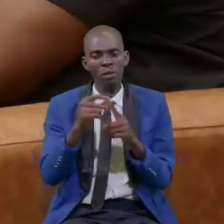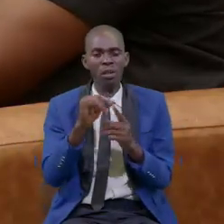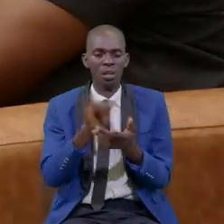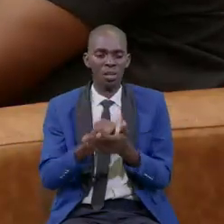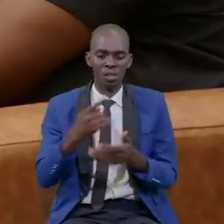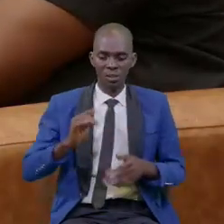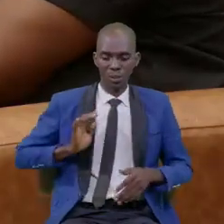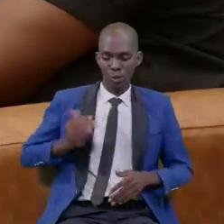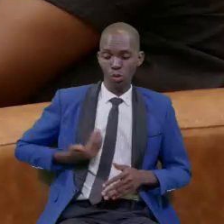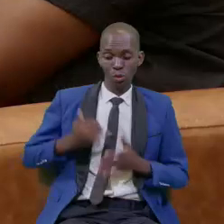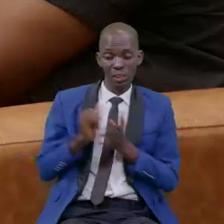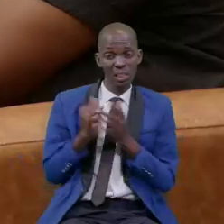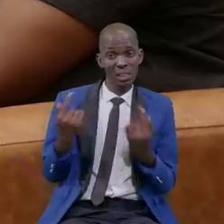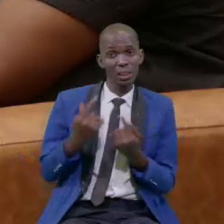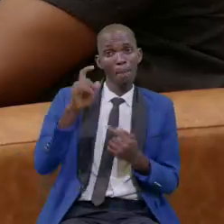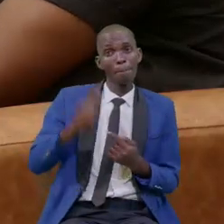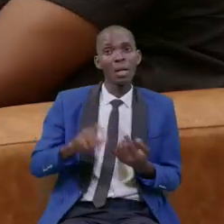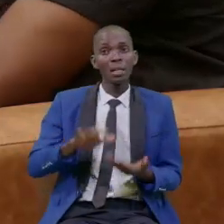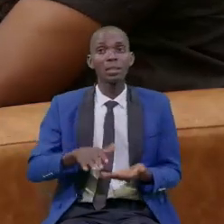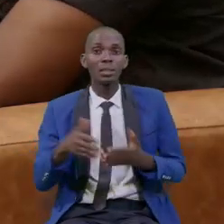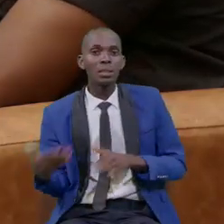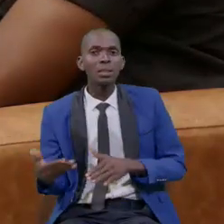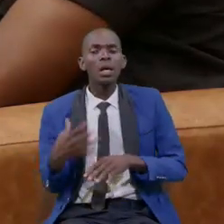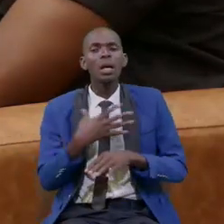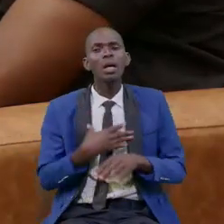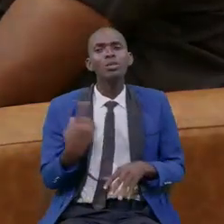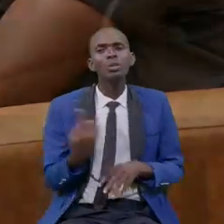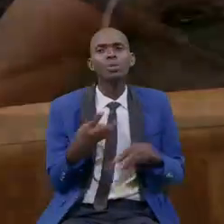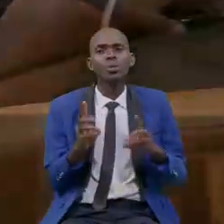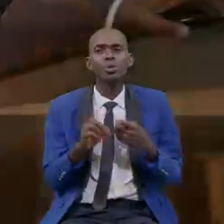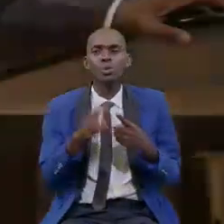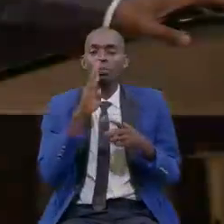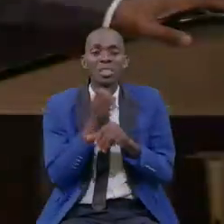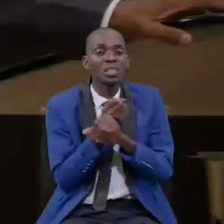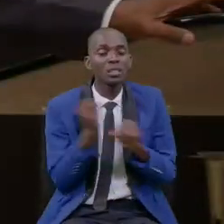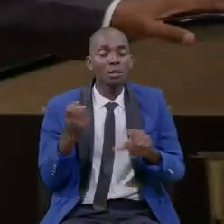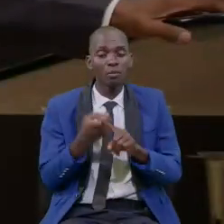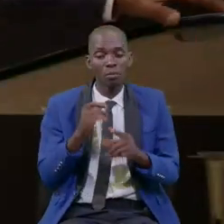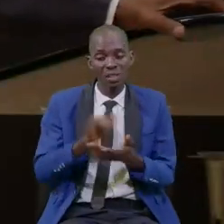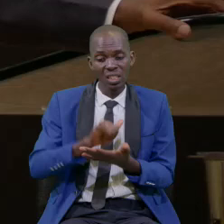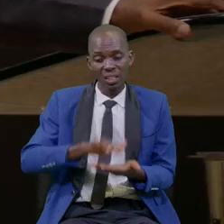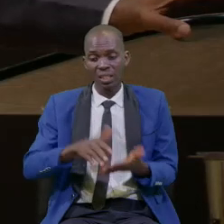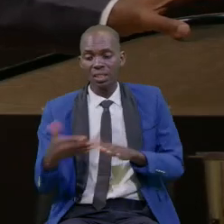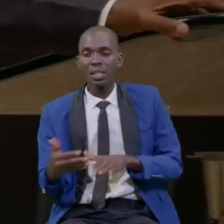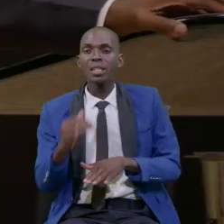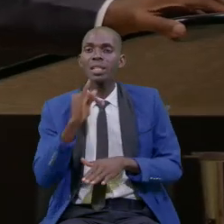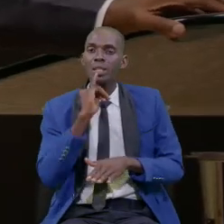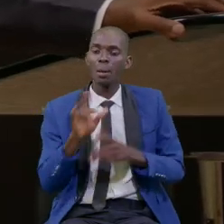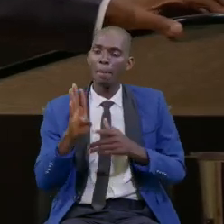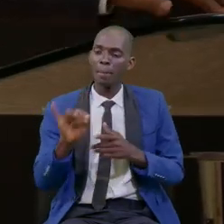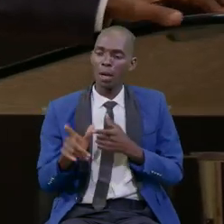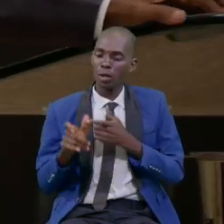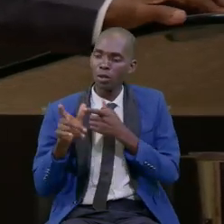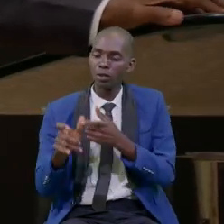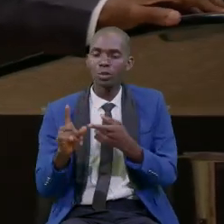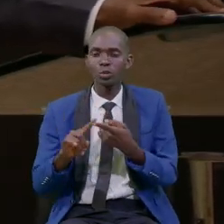die. And the only way to be saved and delivered from that death is faith in the Lord Jesus